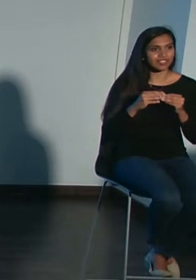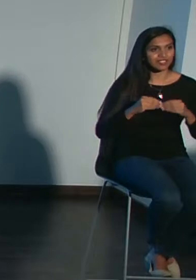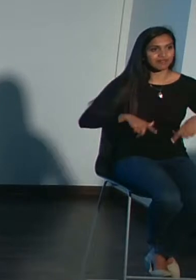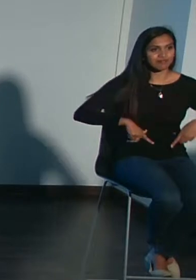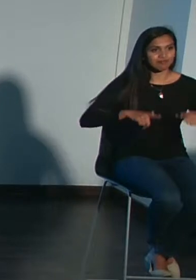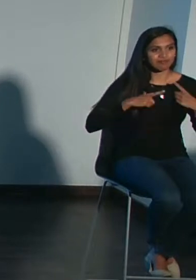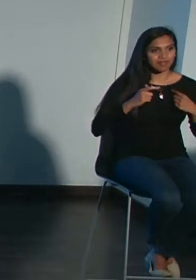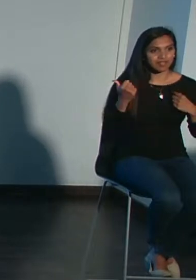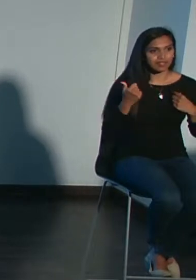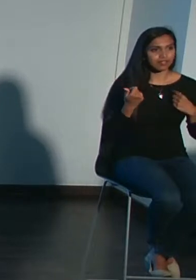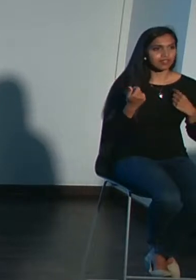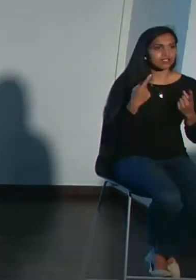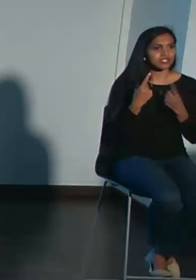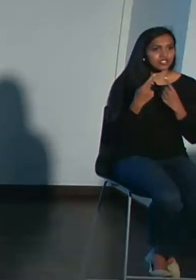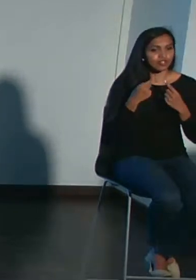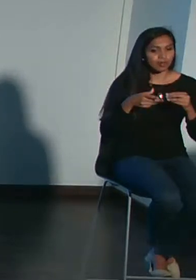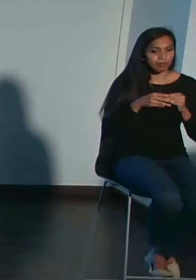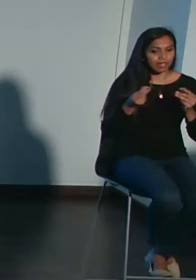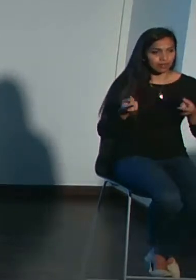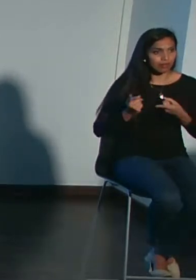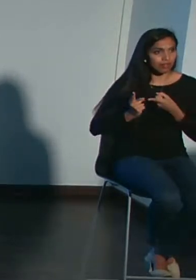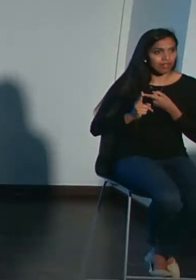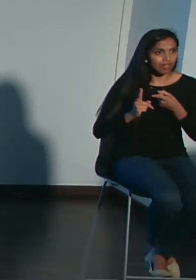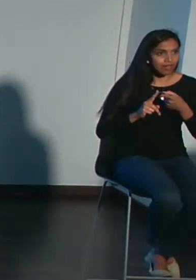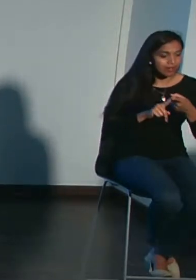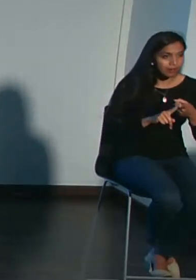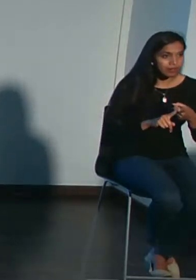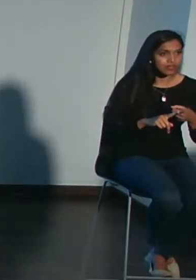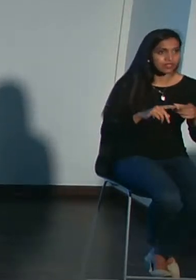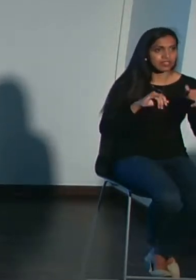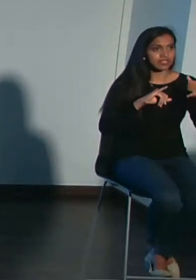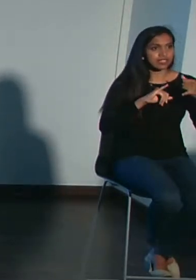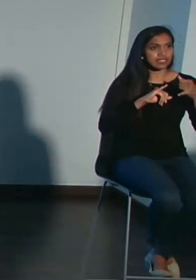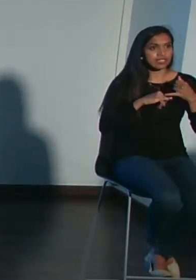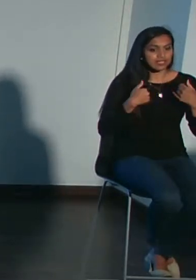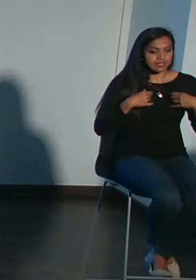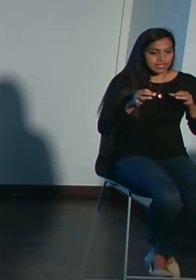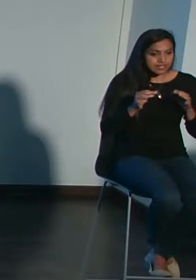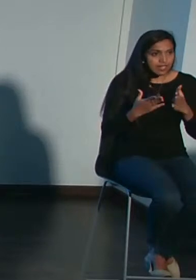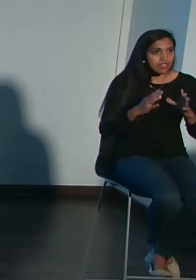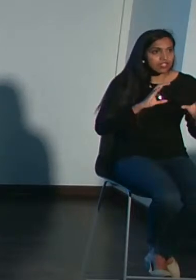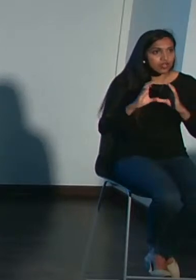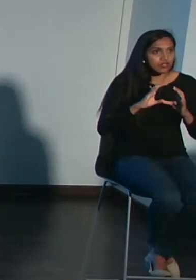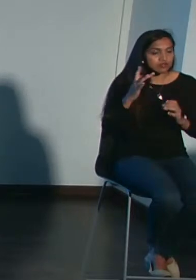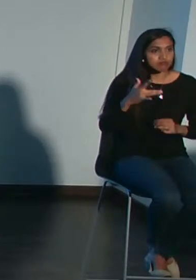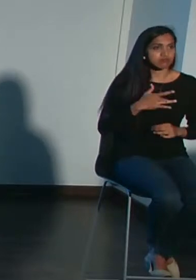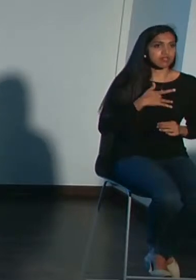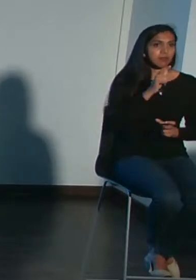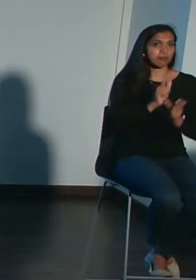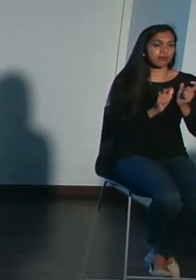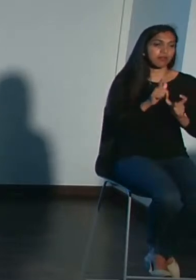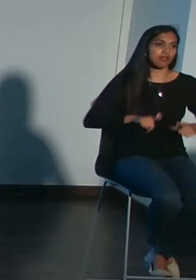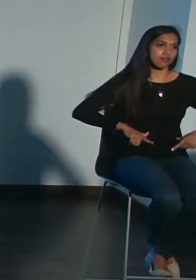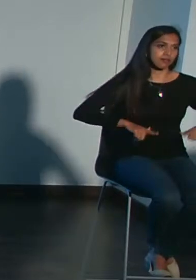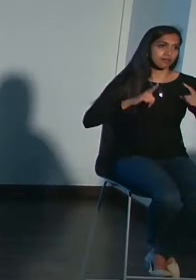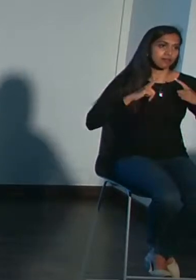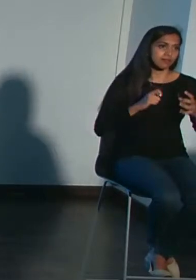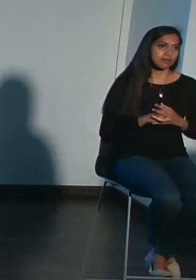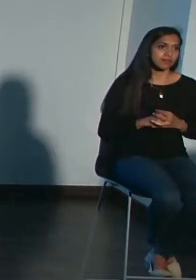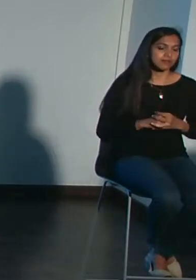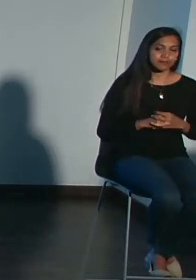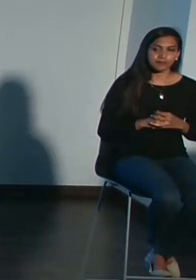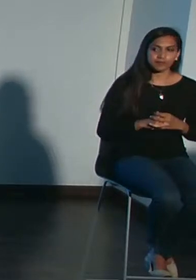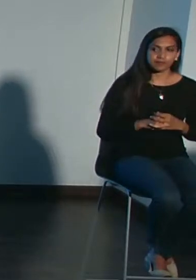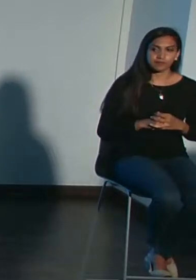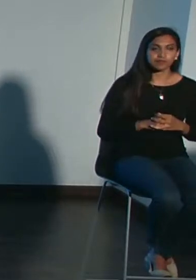to talk about the incident that sparked these conversations that we want to touch upon? Yeah, I guess while